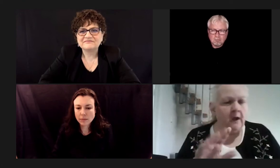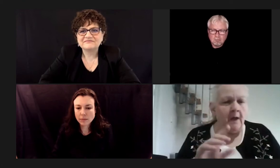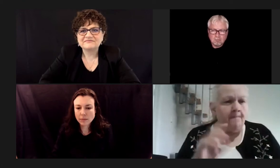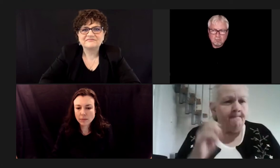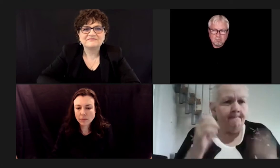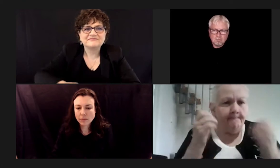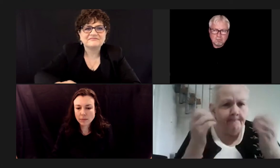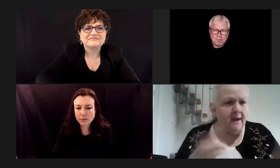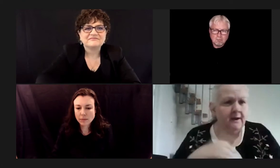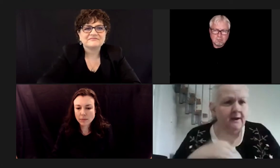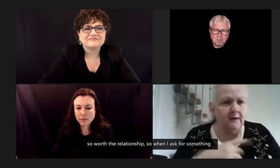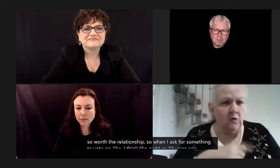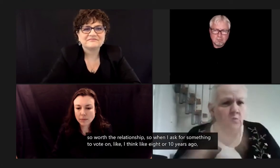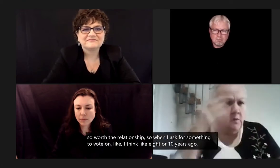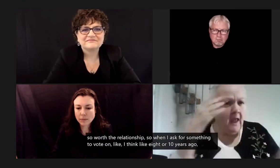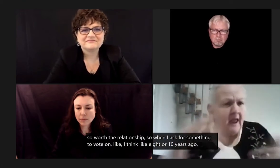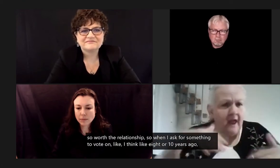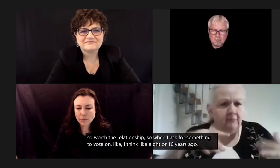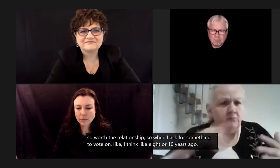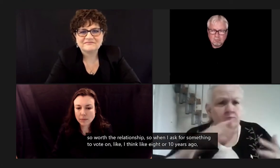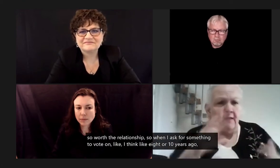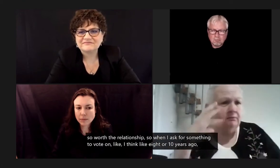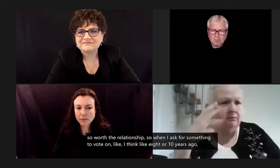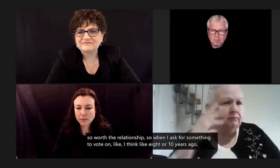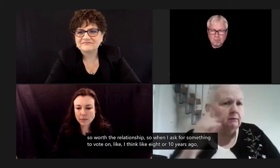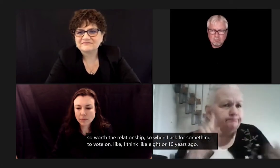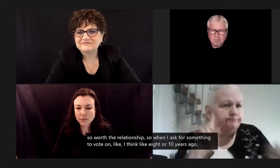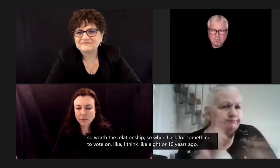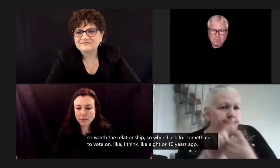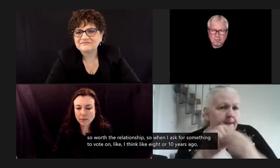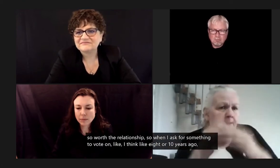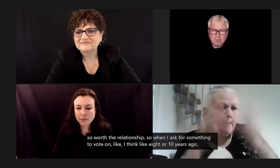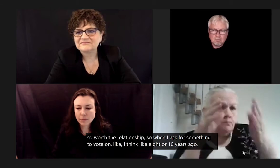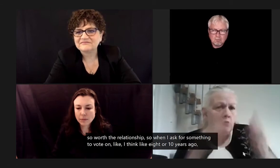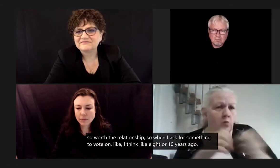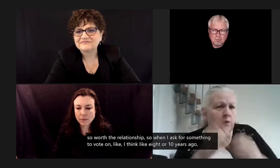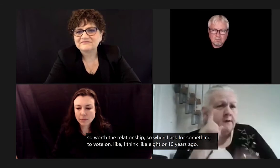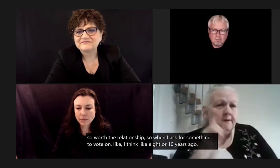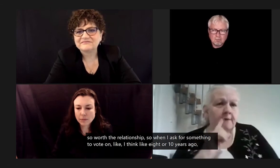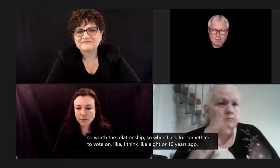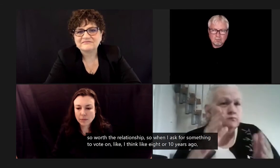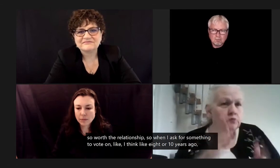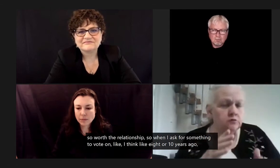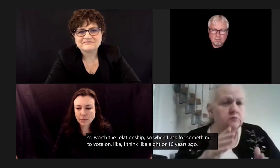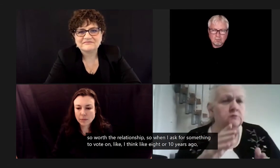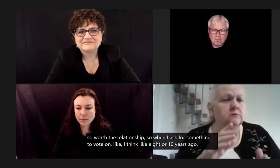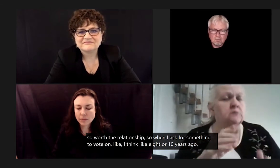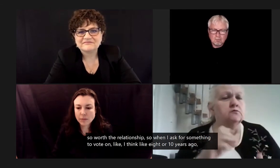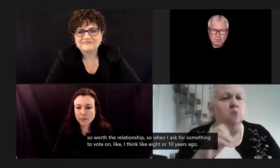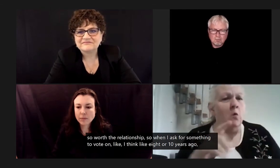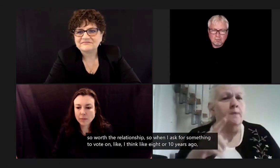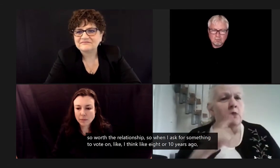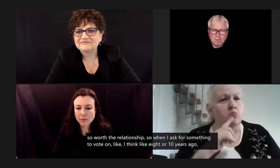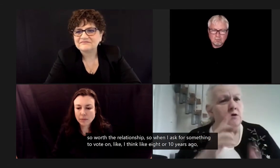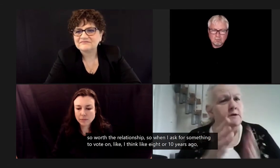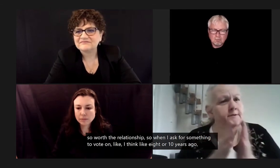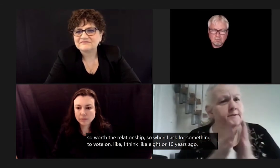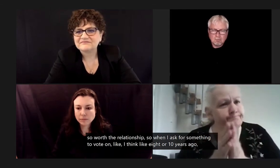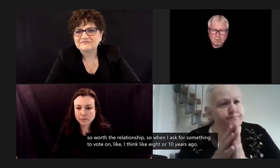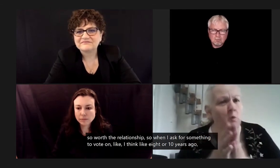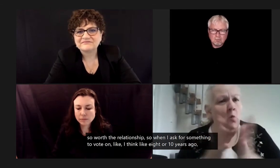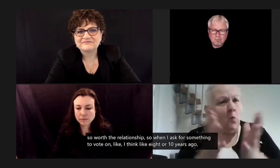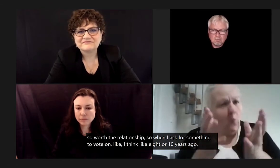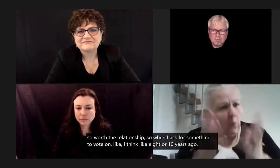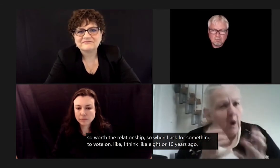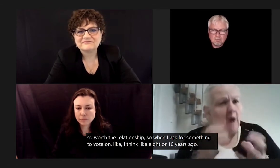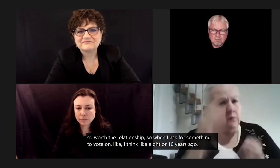And they said, oh, we don't know anybody who signs. And I said, no, you've got to meet the person. You got to meet